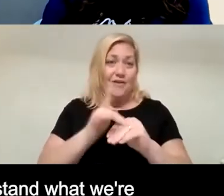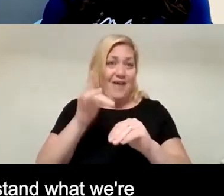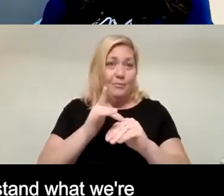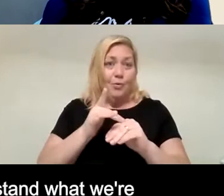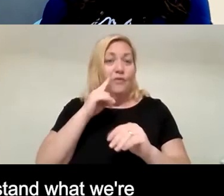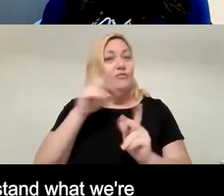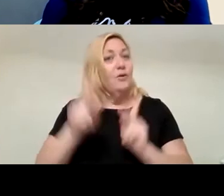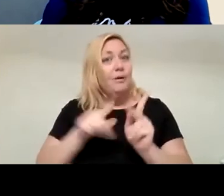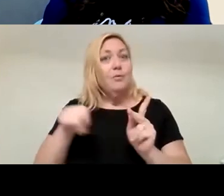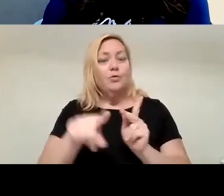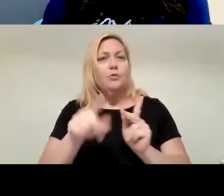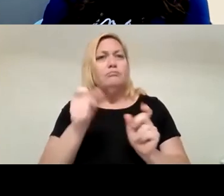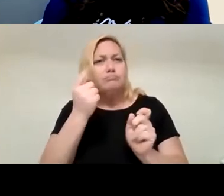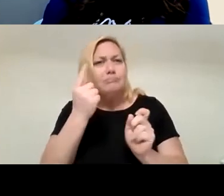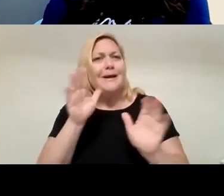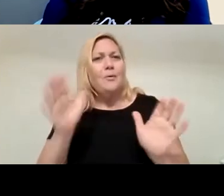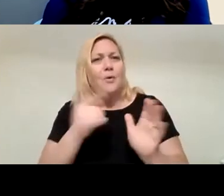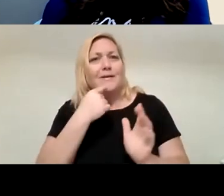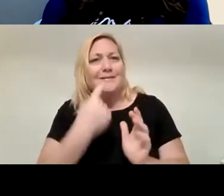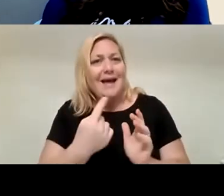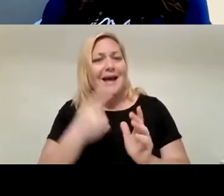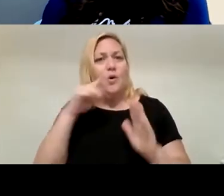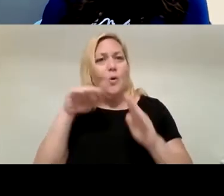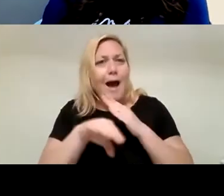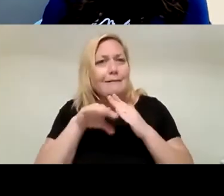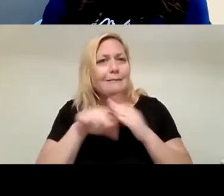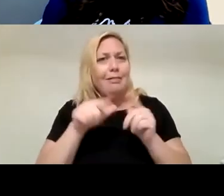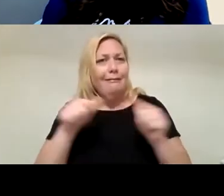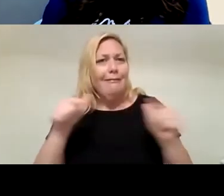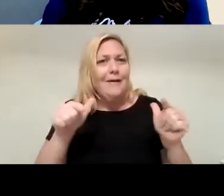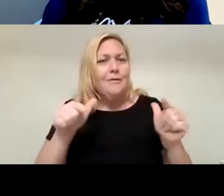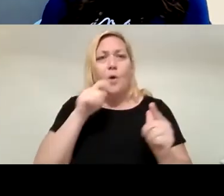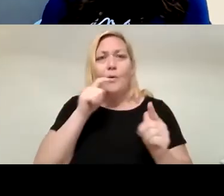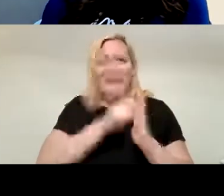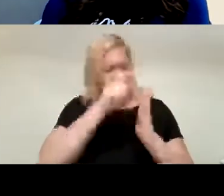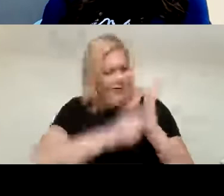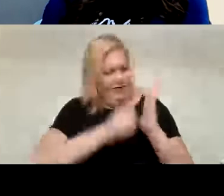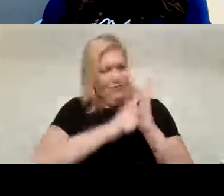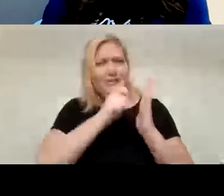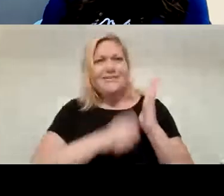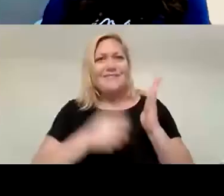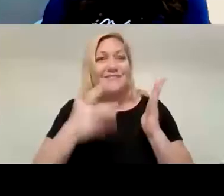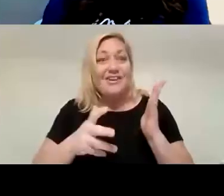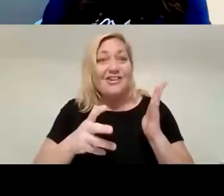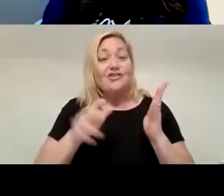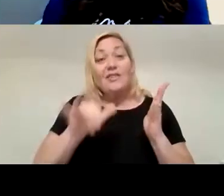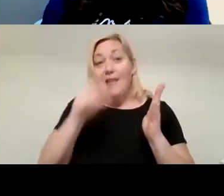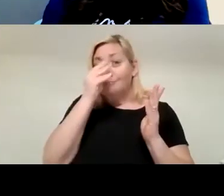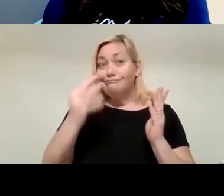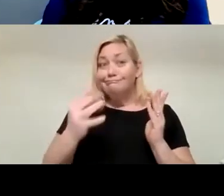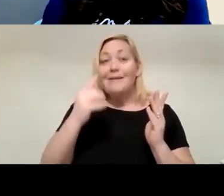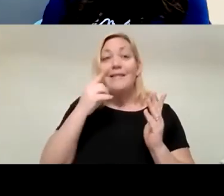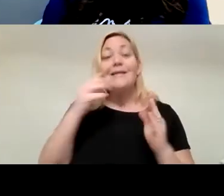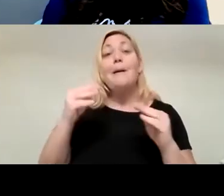for people that actually understand what we're saying, or we didn't get transcriptions done. That said, I think what I'm most